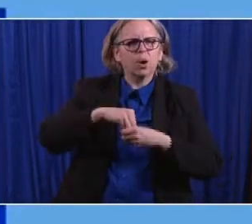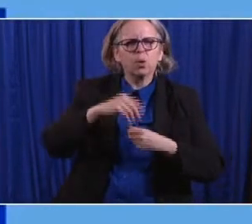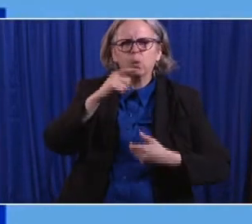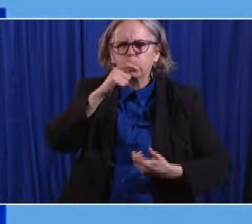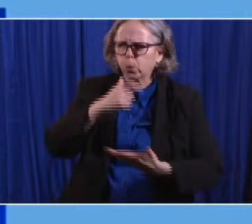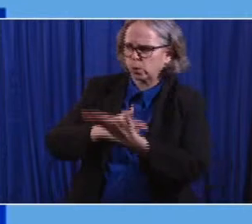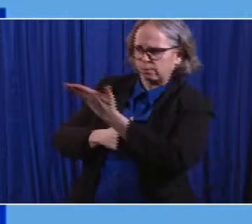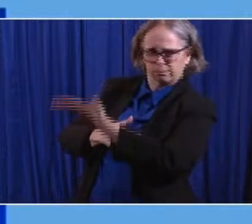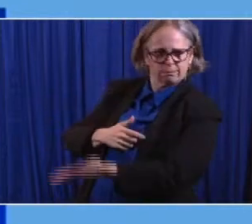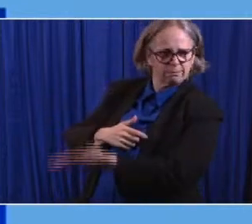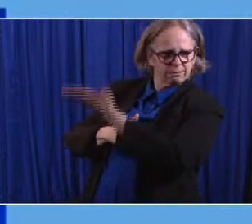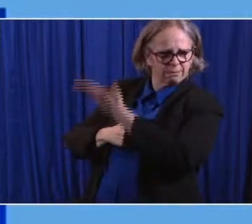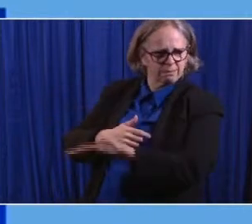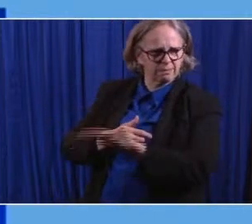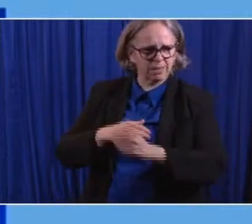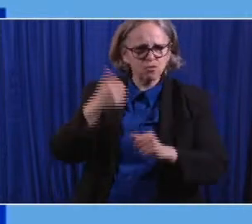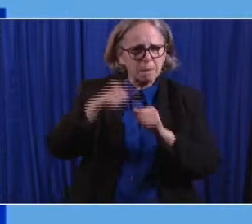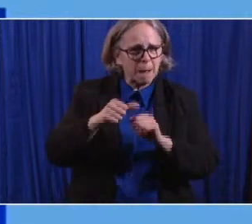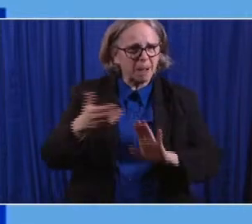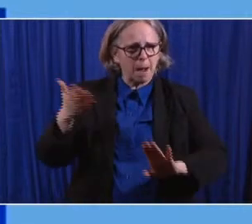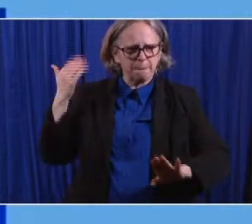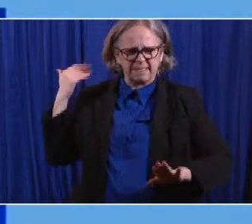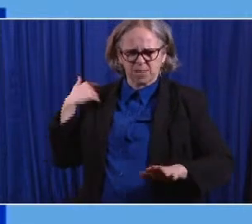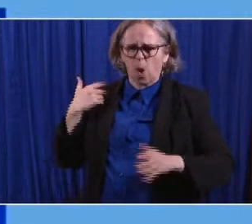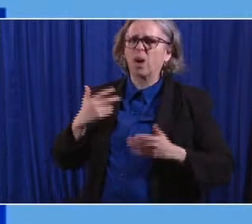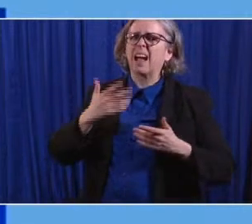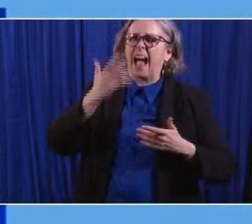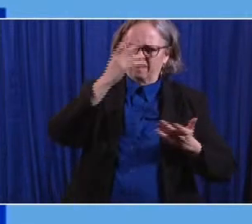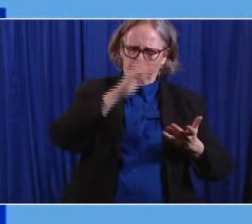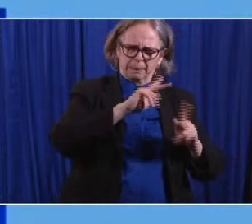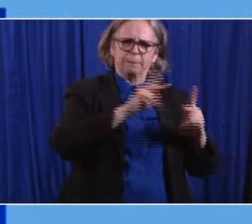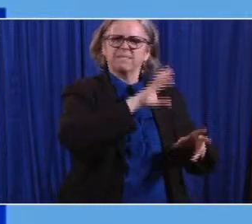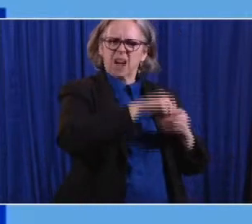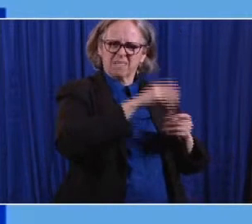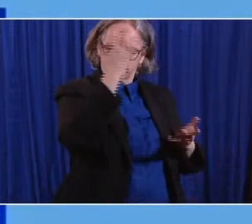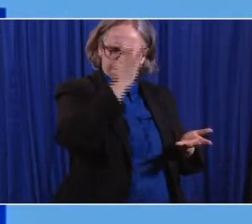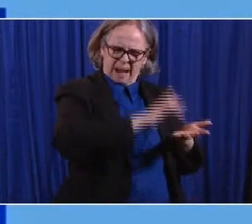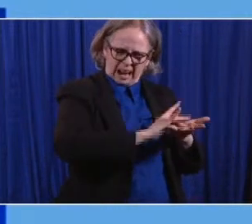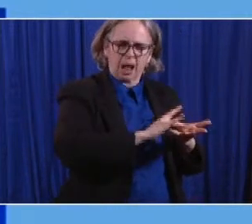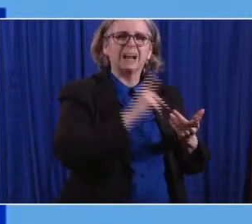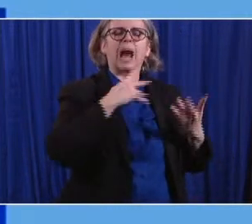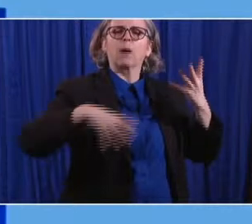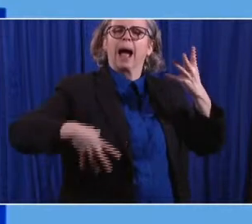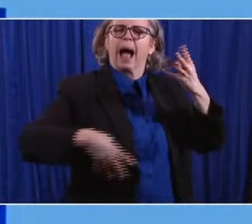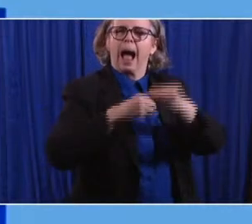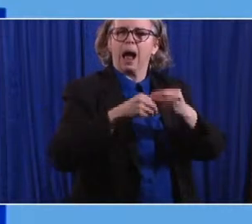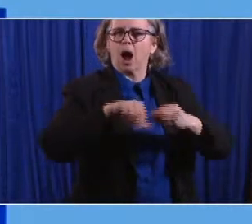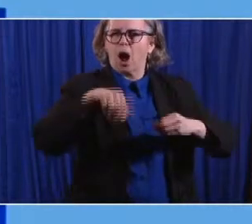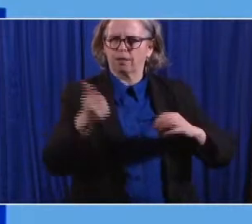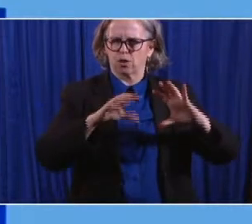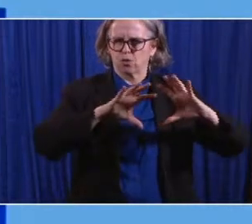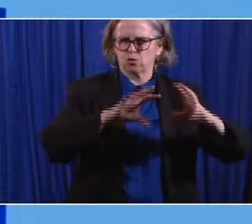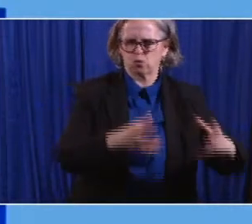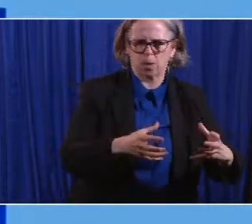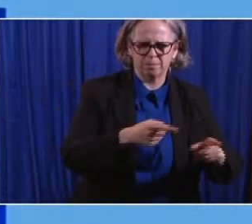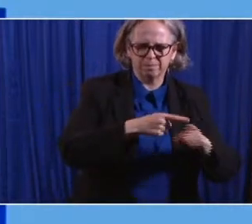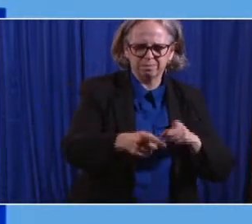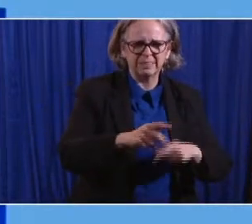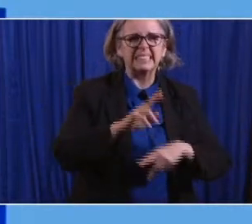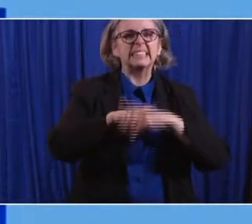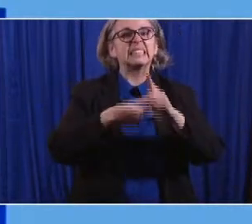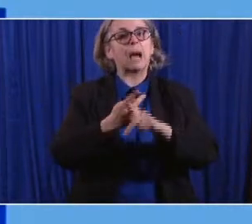the medical conditions that we have already used. Type 1